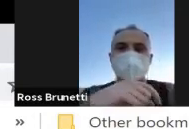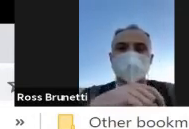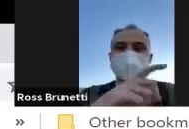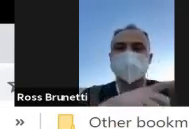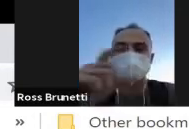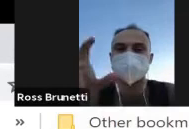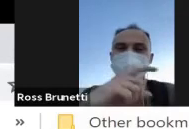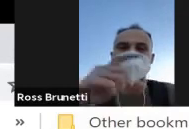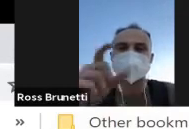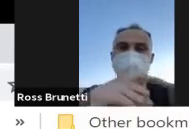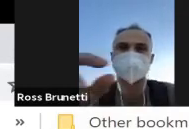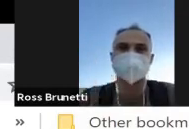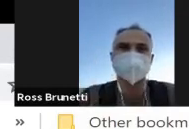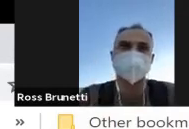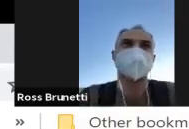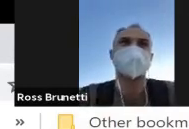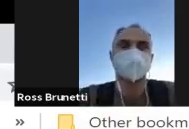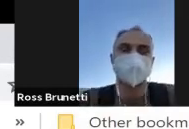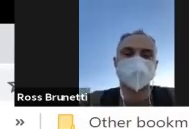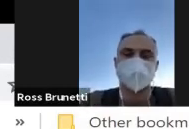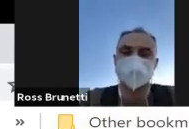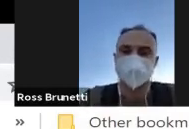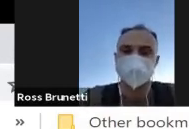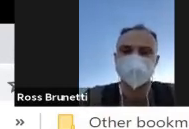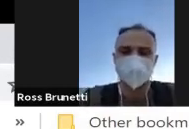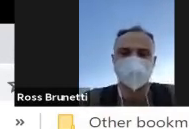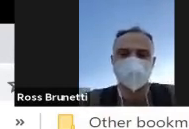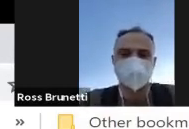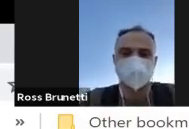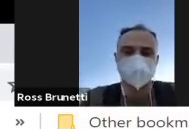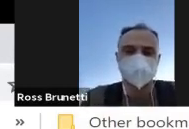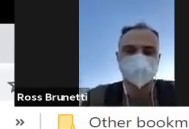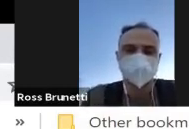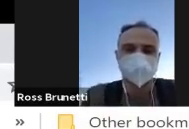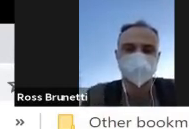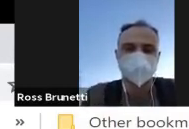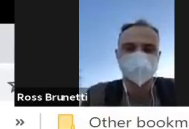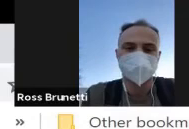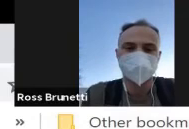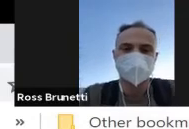of the persona itself. It's very difficult to keep that in mind.